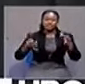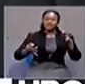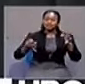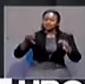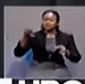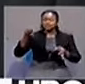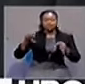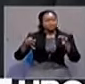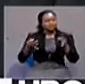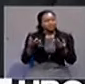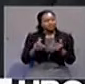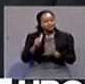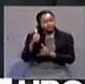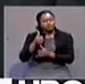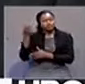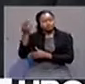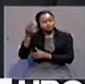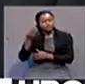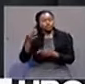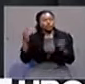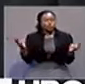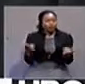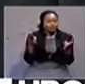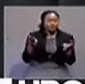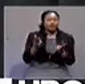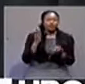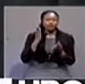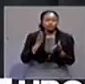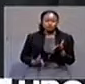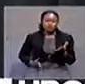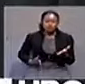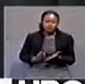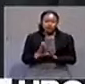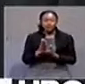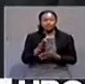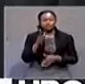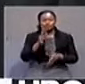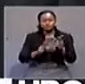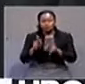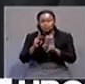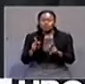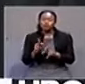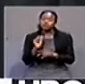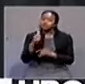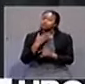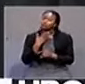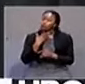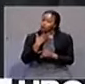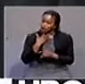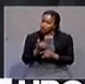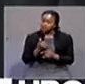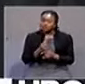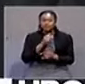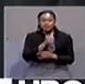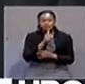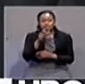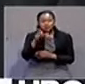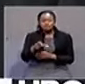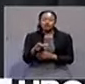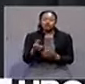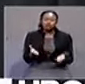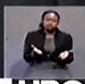preached welfare and human rights, welfare of individuals. He wanted to see everybody